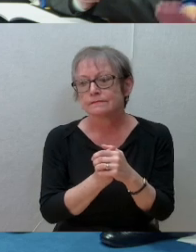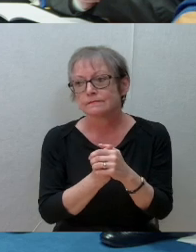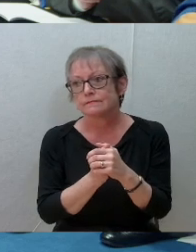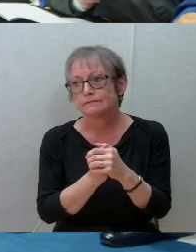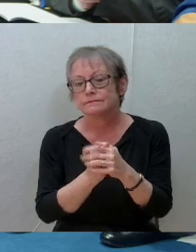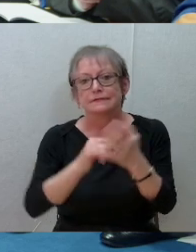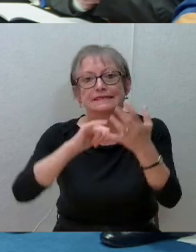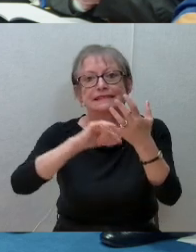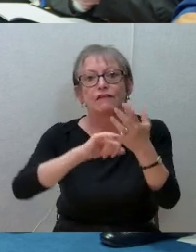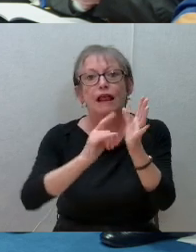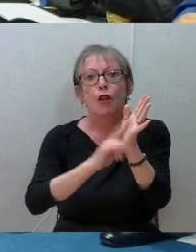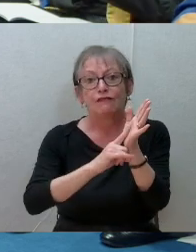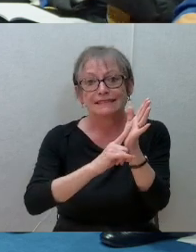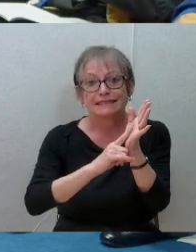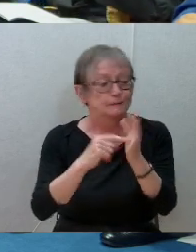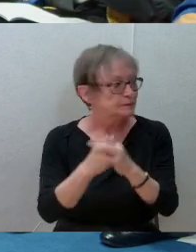Stephanie Lord.